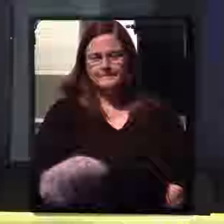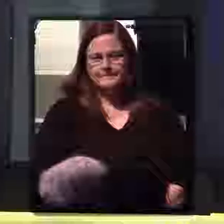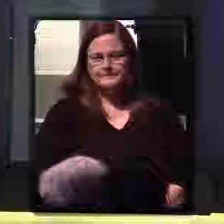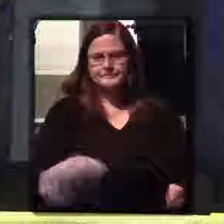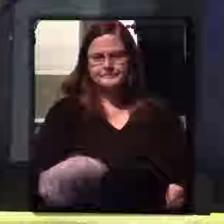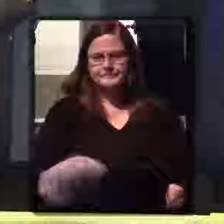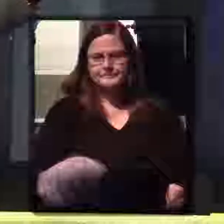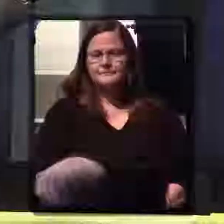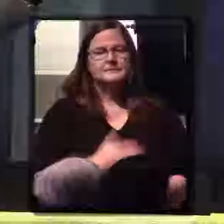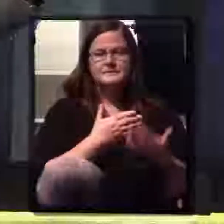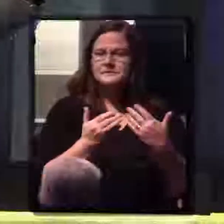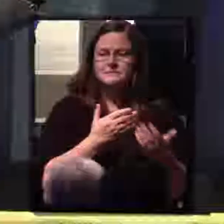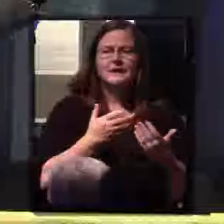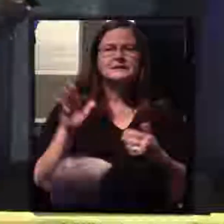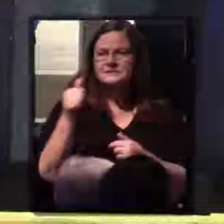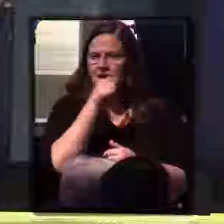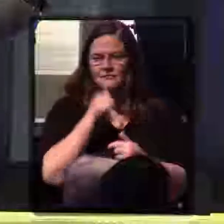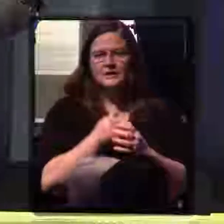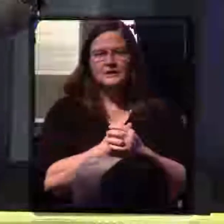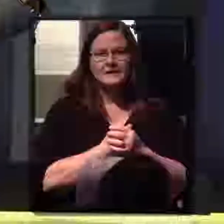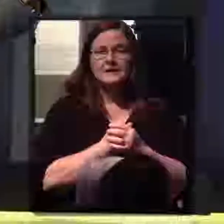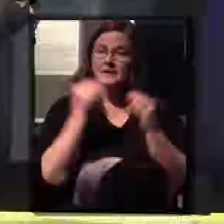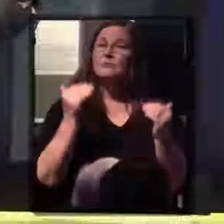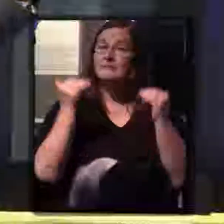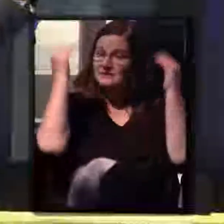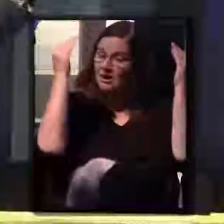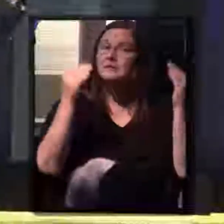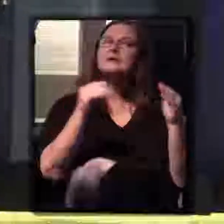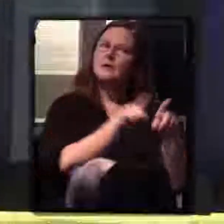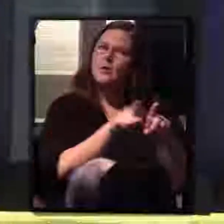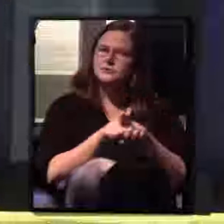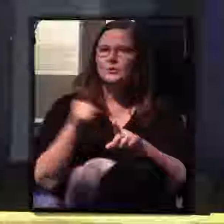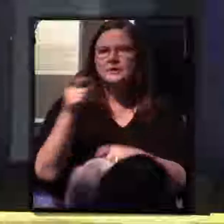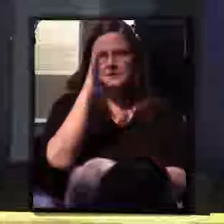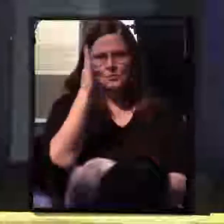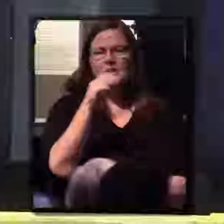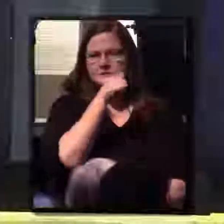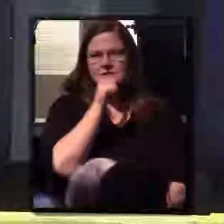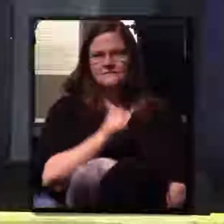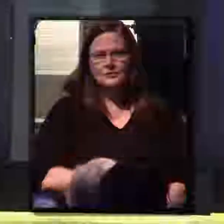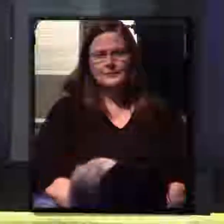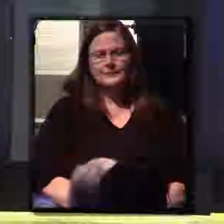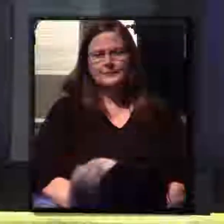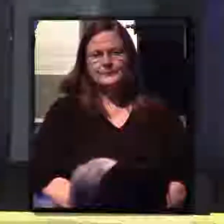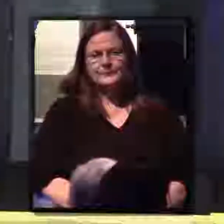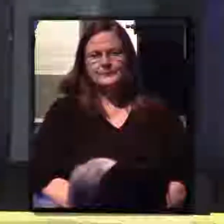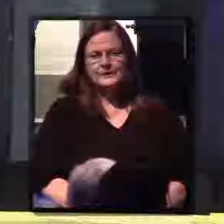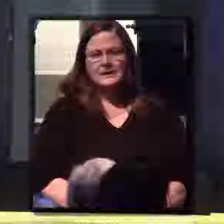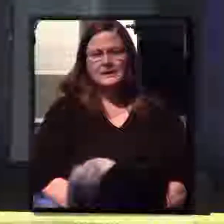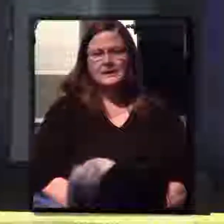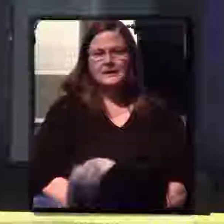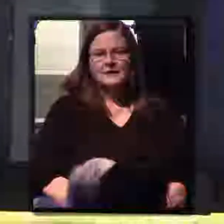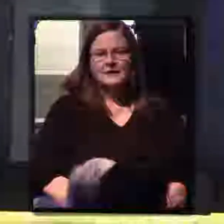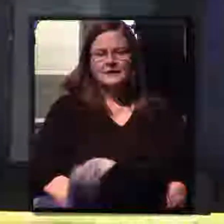in spite of suffering. In spite of suffering. You got that? Because he starts out and he says he's going to be exalted, but he's also going to